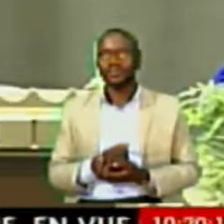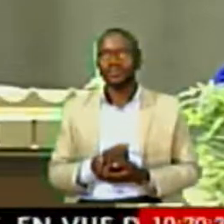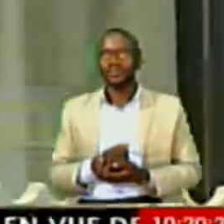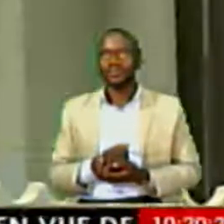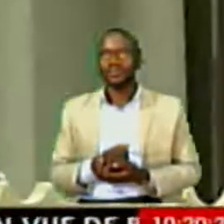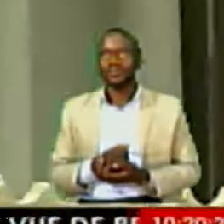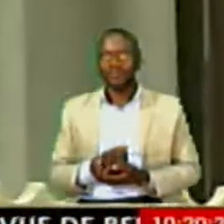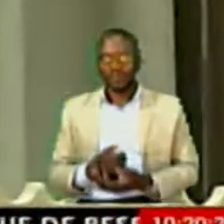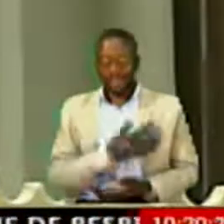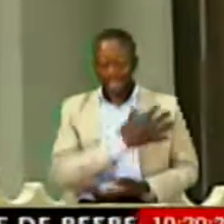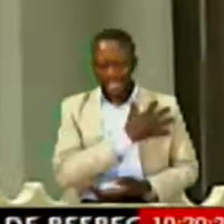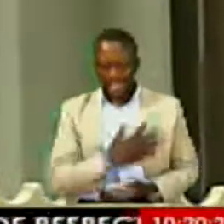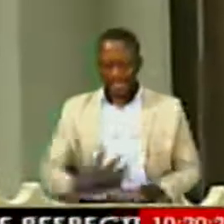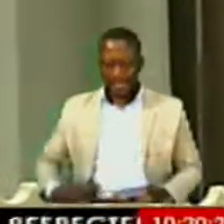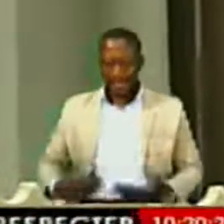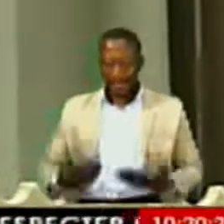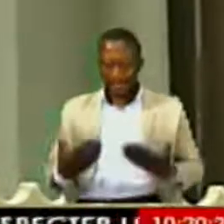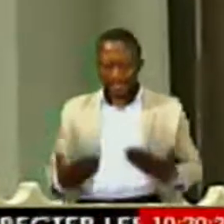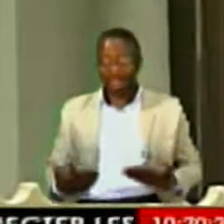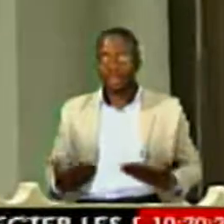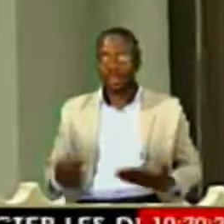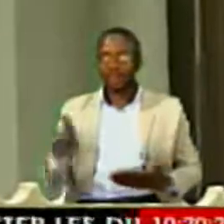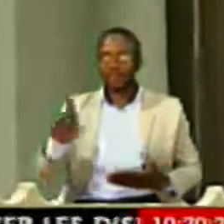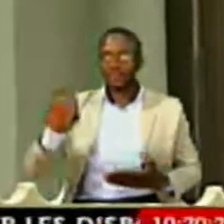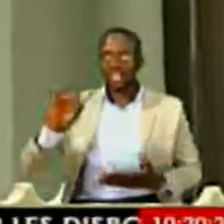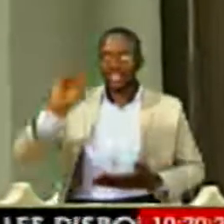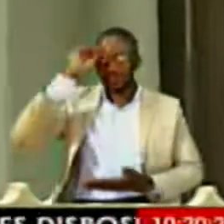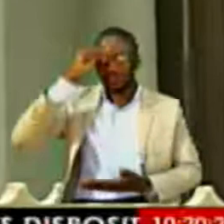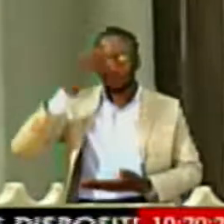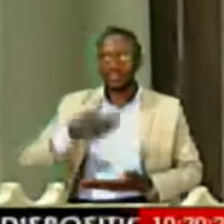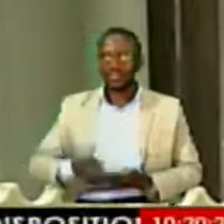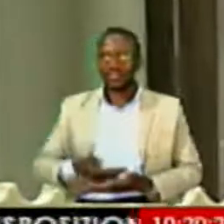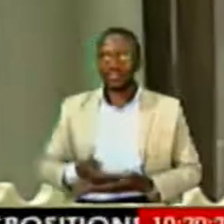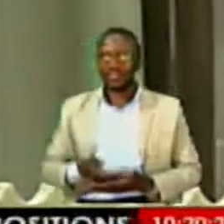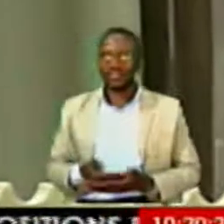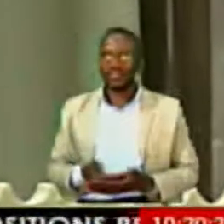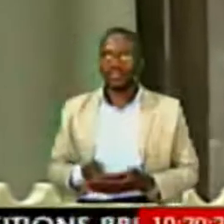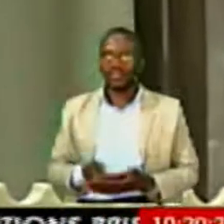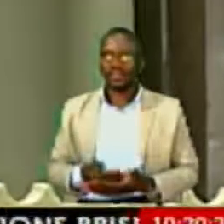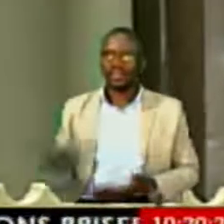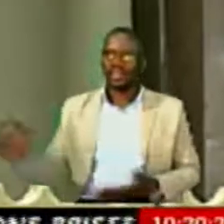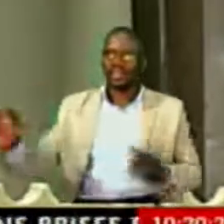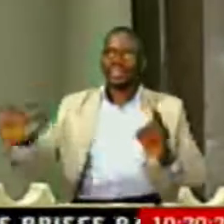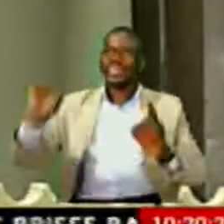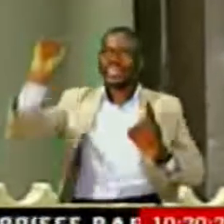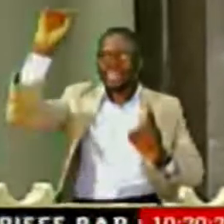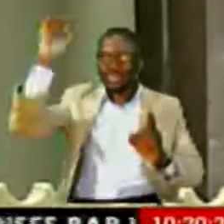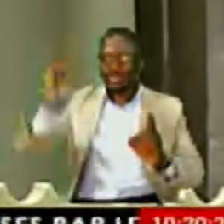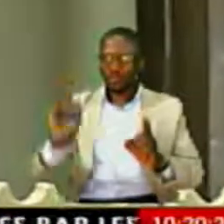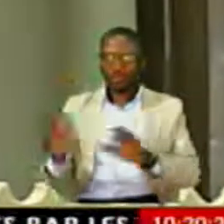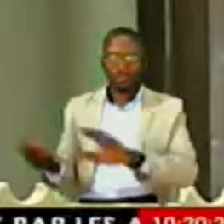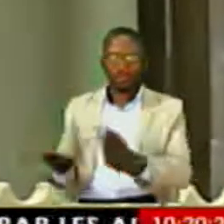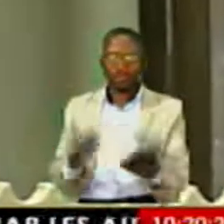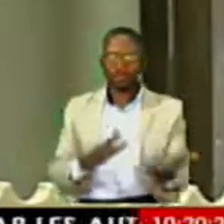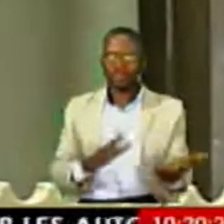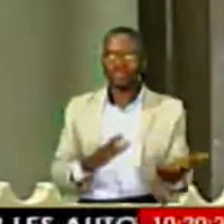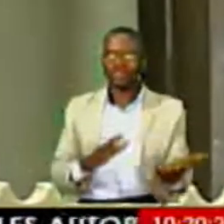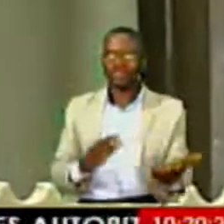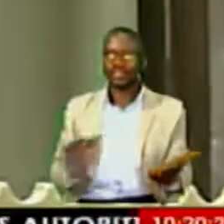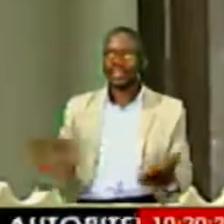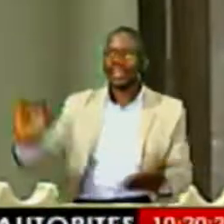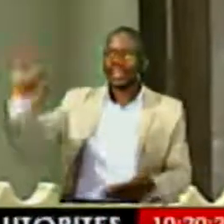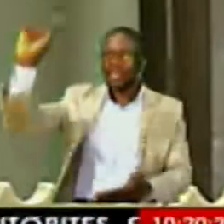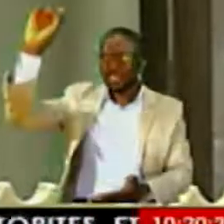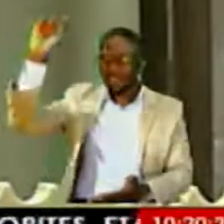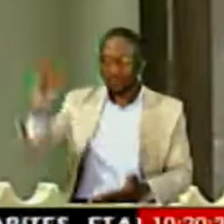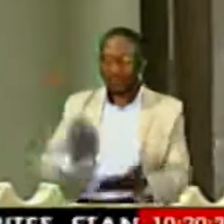Amen. Now, le fils, the son, il devait mourir. He should die. Il devait payer le prix. He